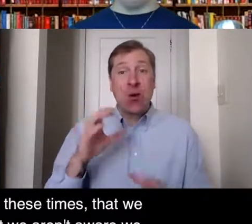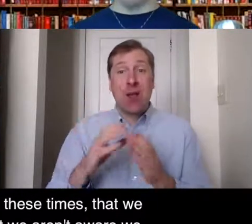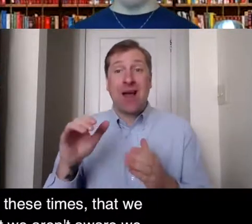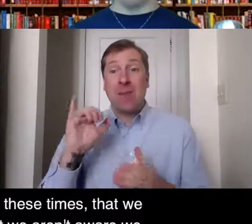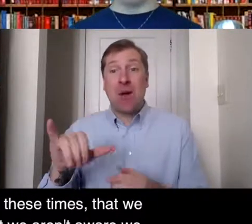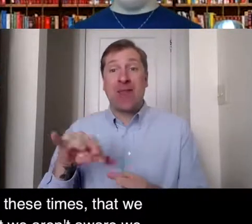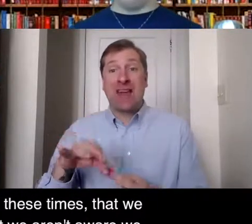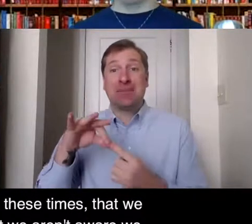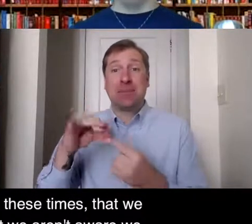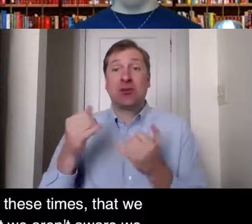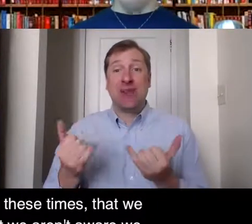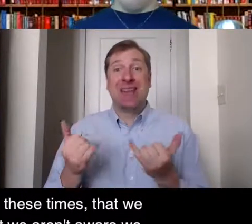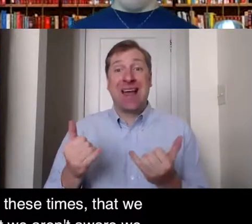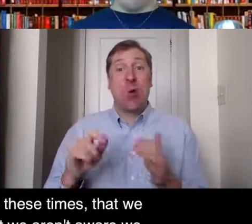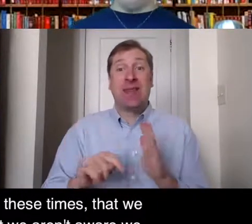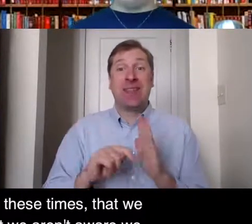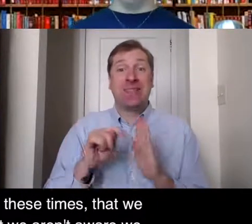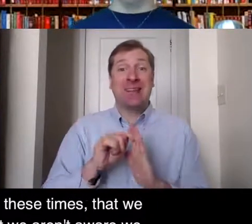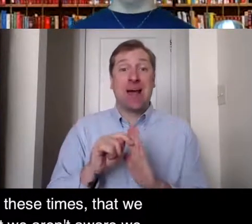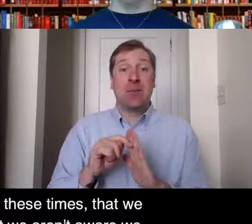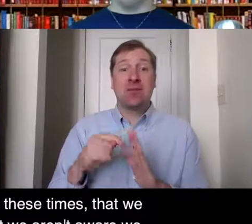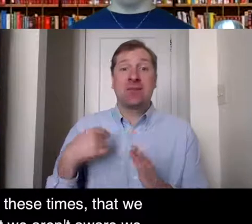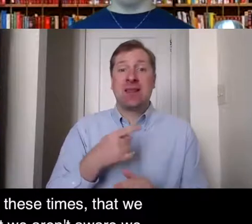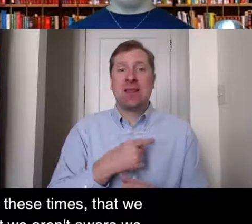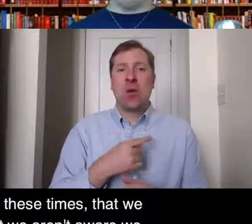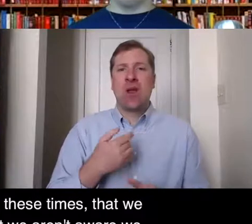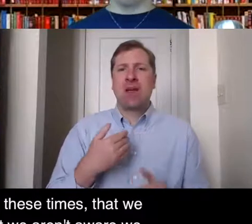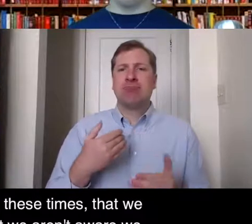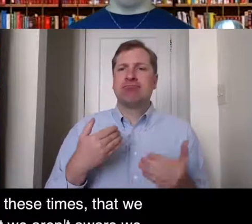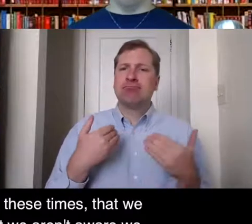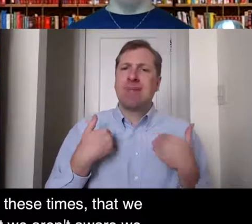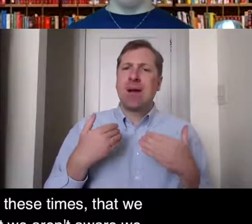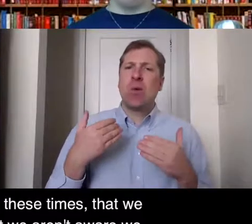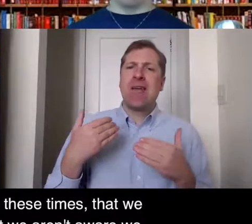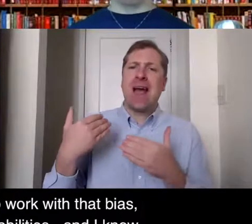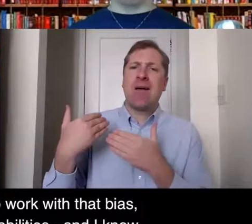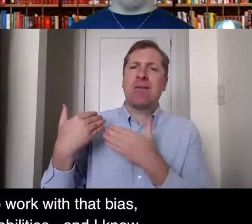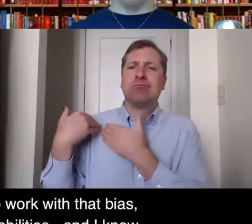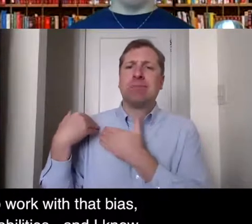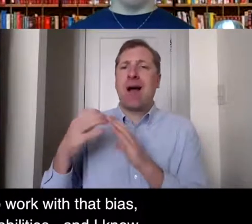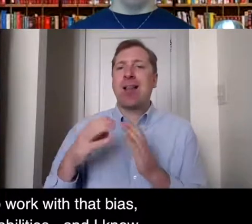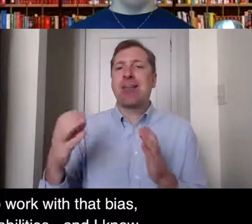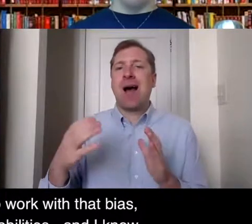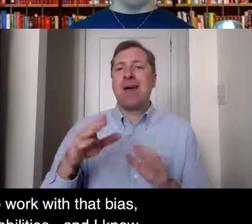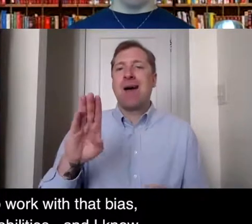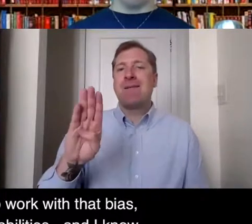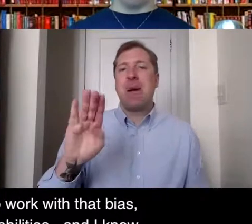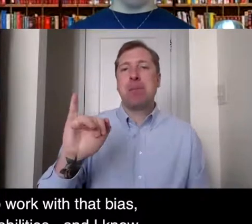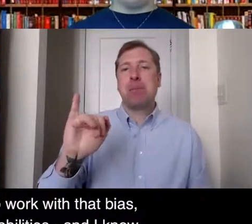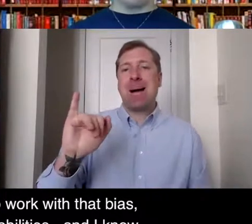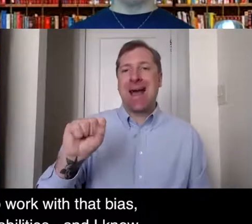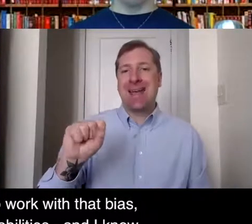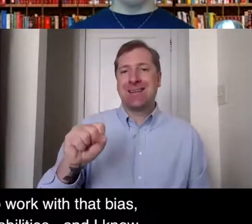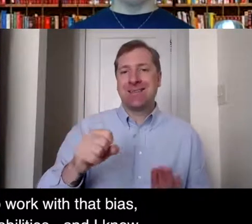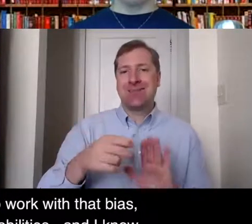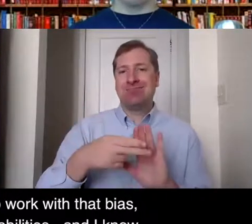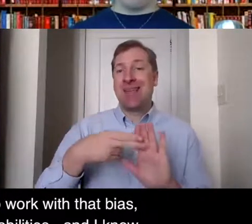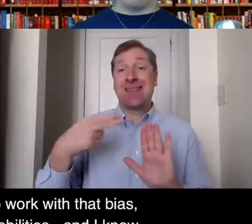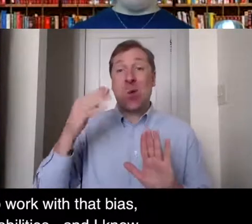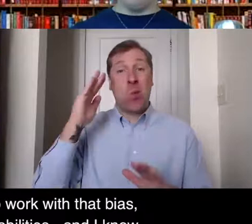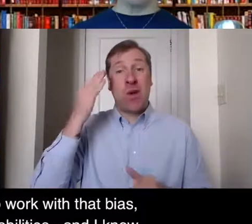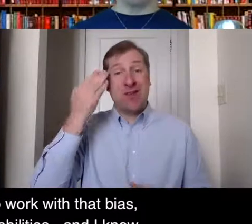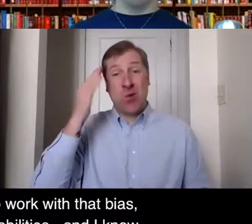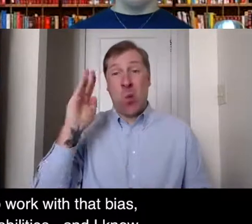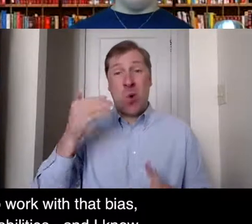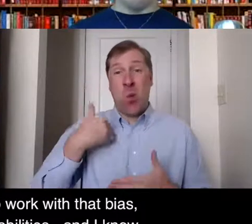especially now in these times, that we carry a lot of bias that we aren't aware we carry, but we have to work with